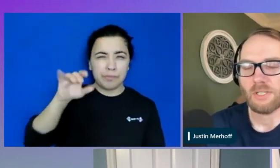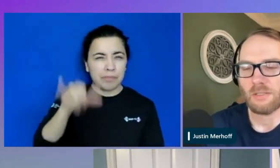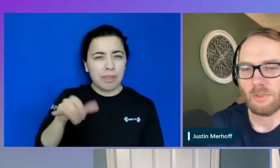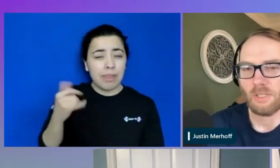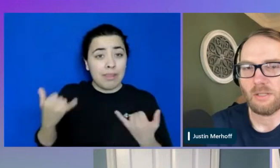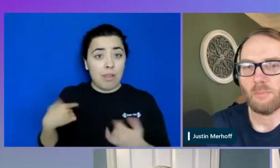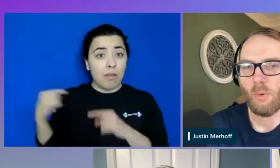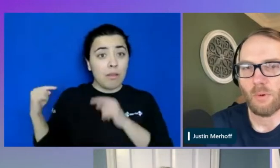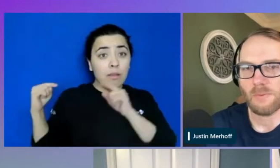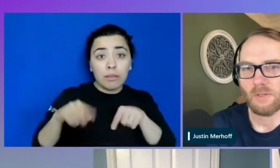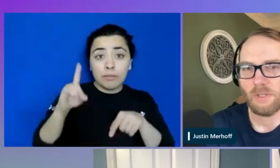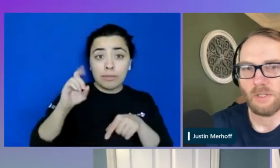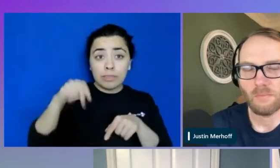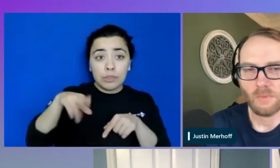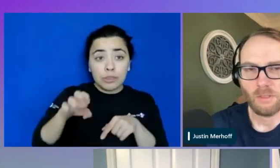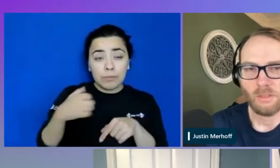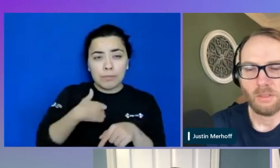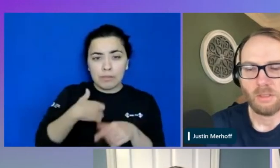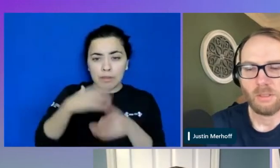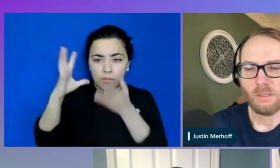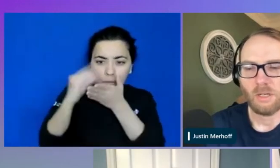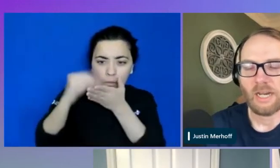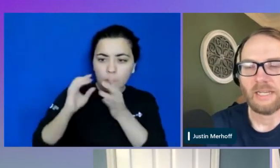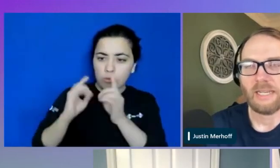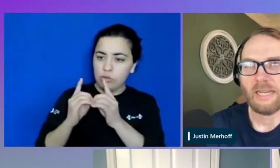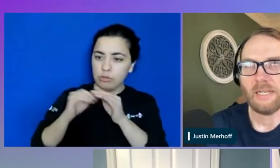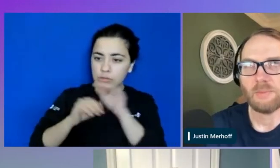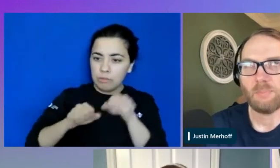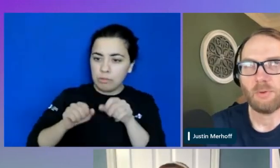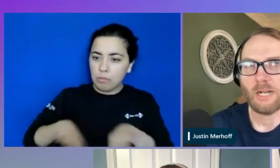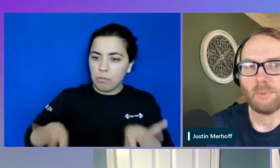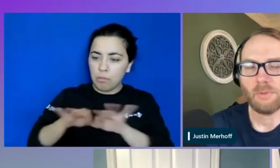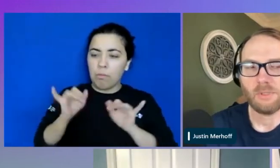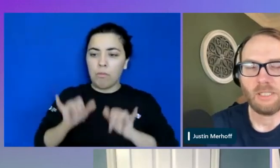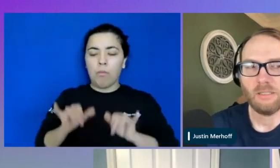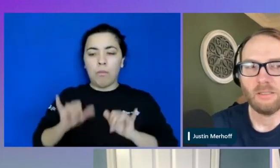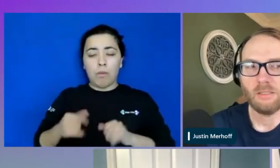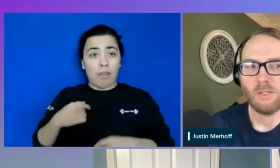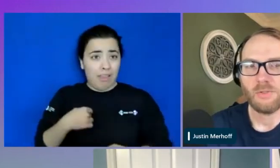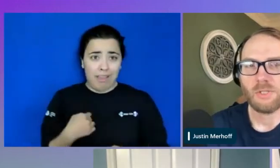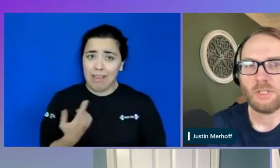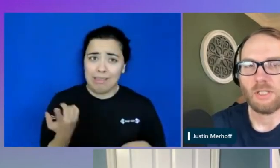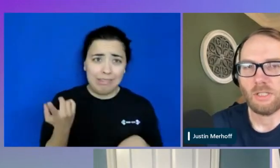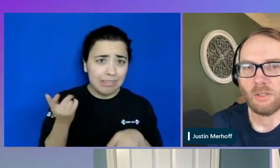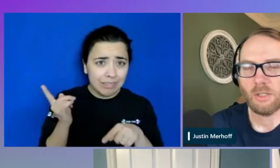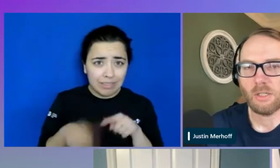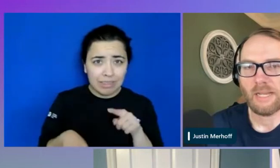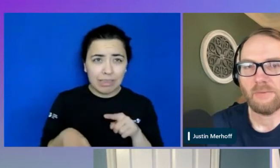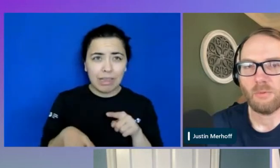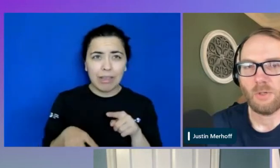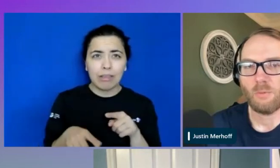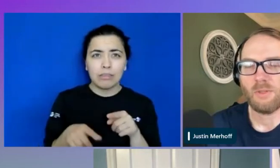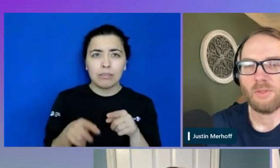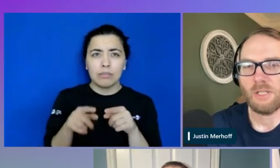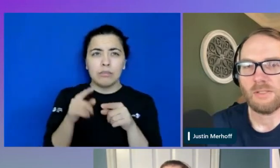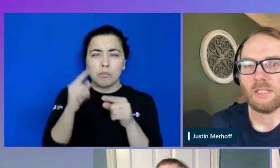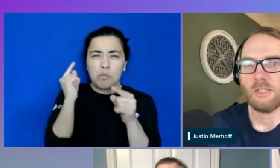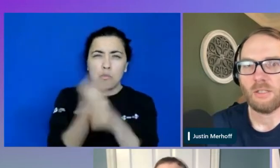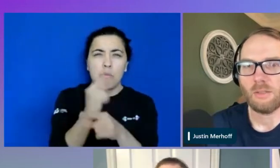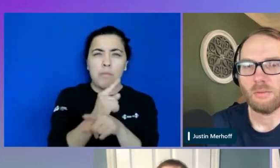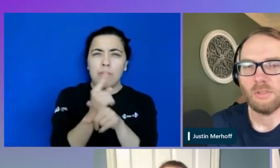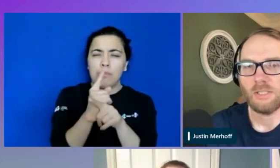digital accessibility and the importance of it, I can't properly secure everyone